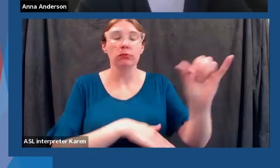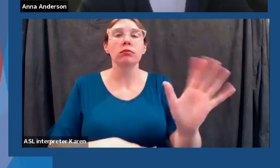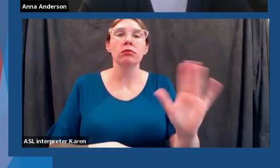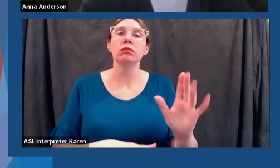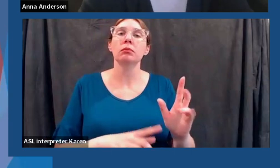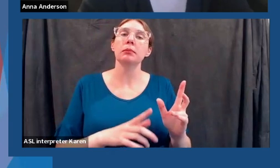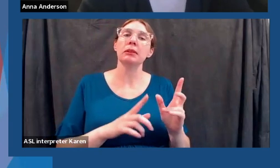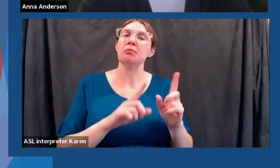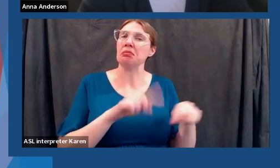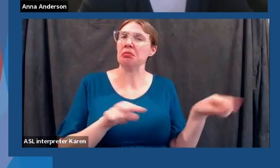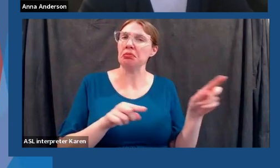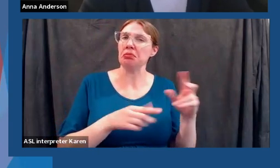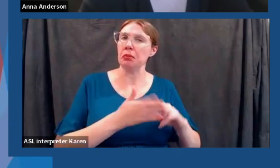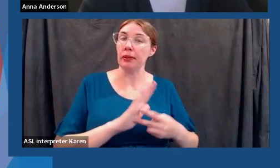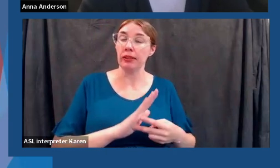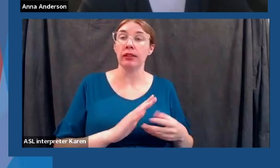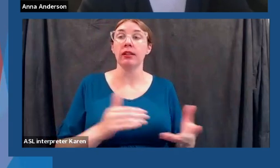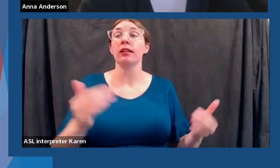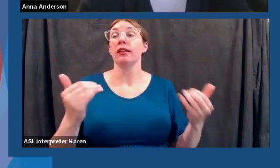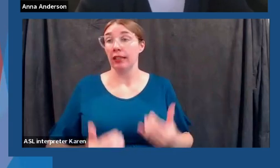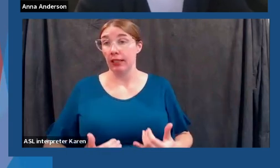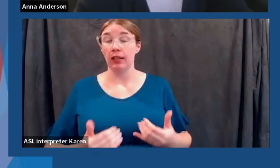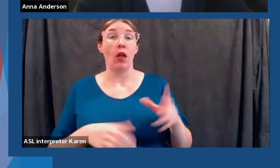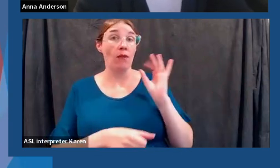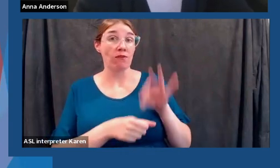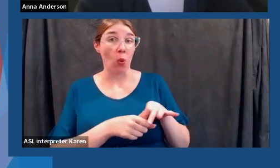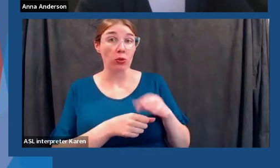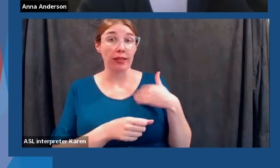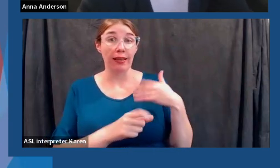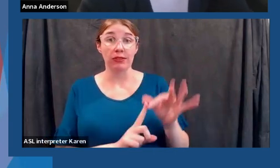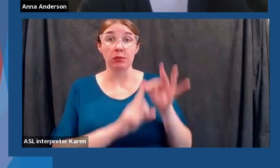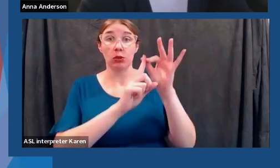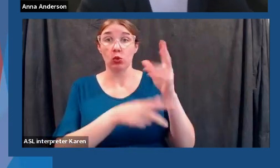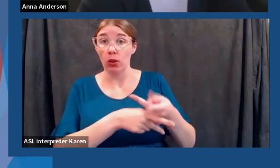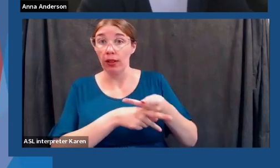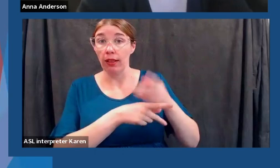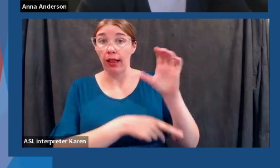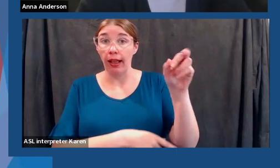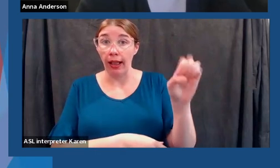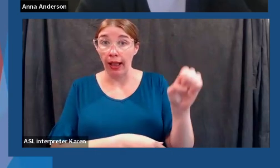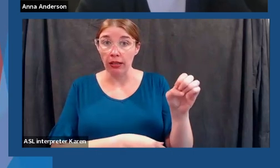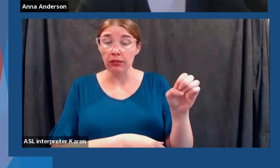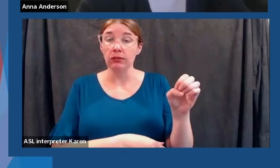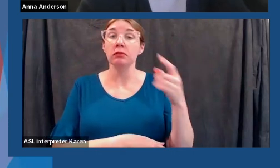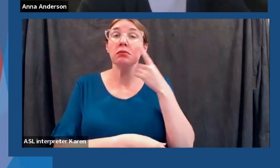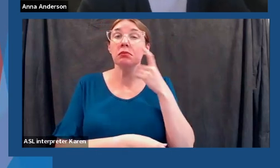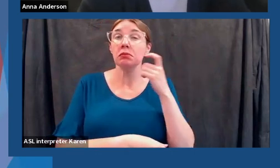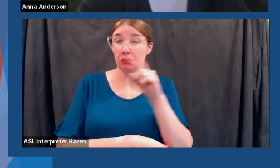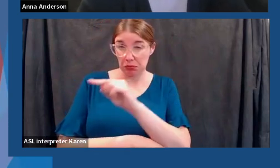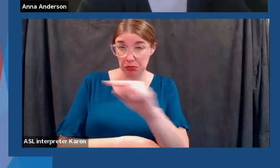care facilities, which I think a lot of people on this call today are staff